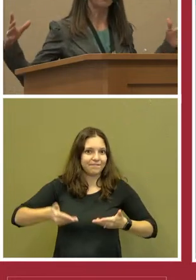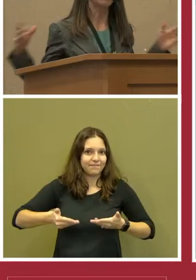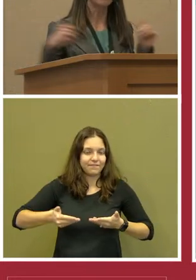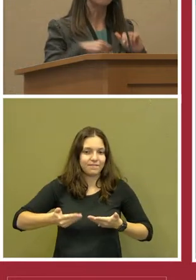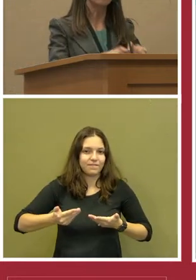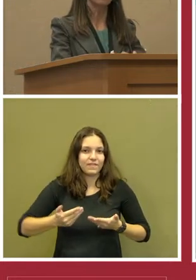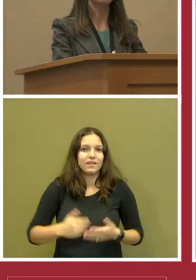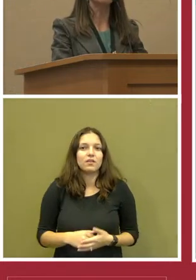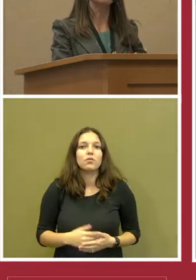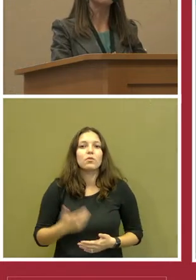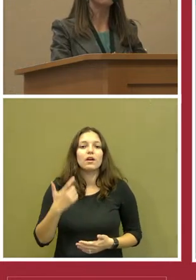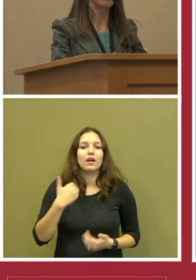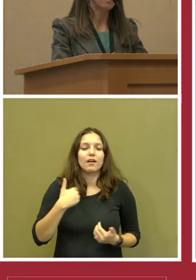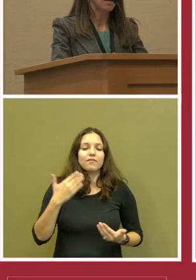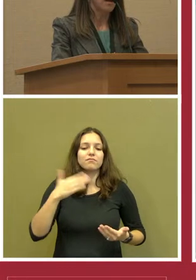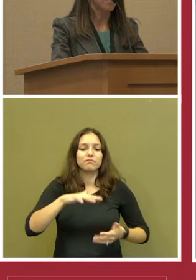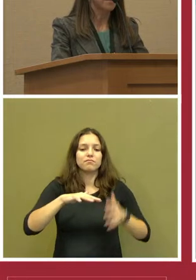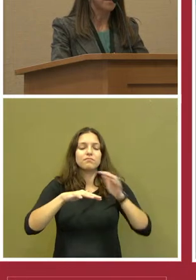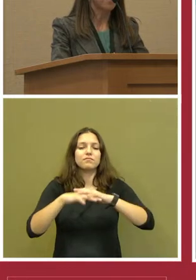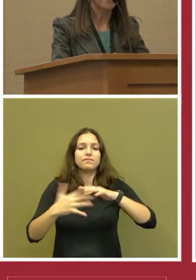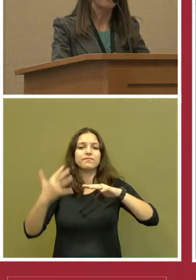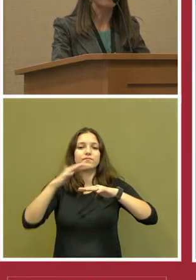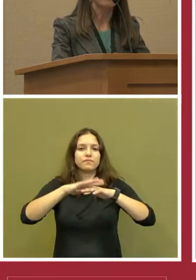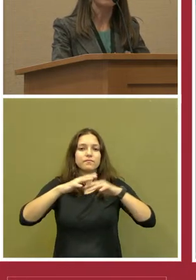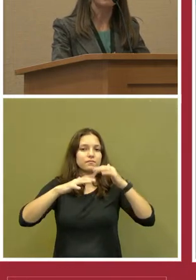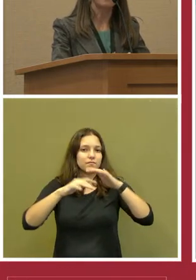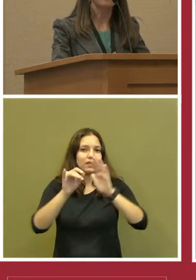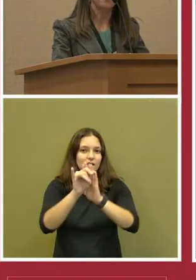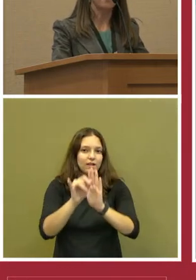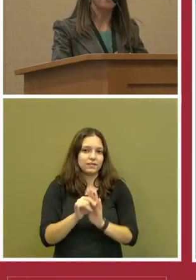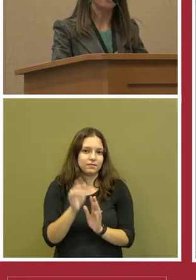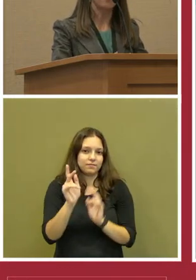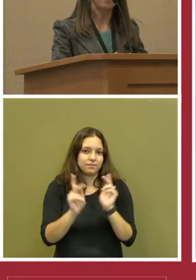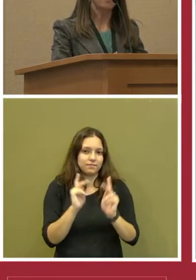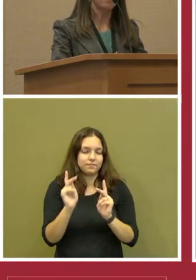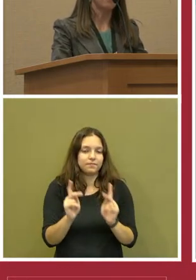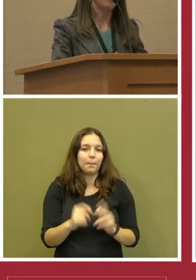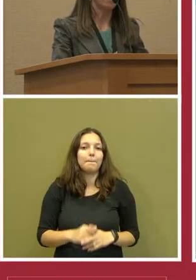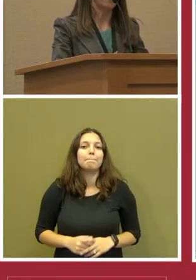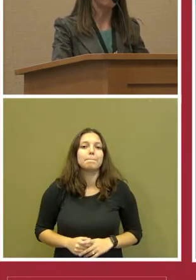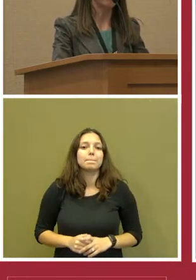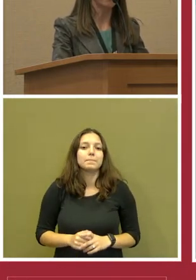of a layered approach to identifying folks and then